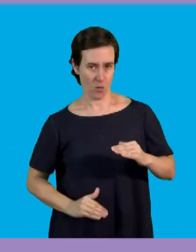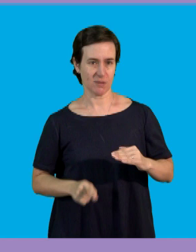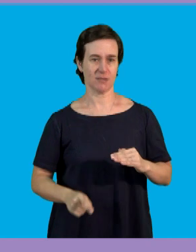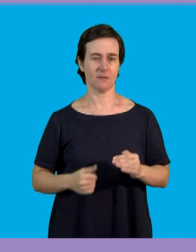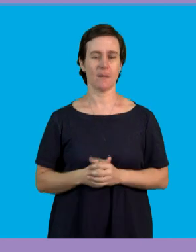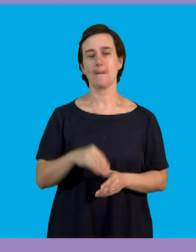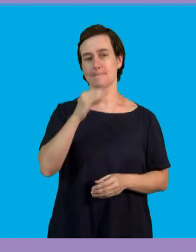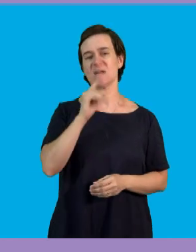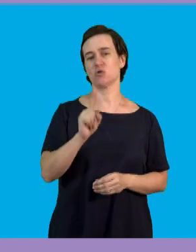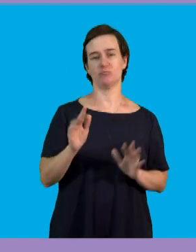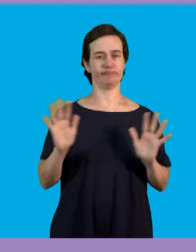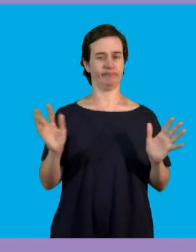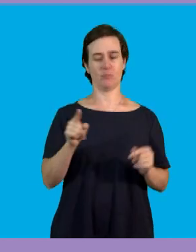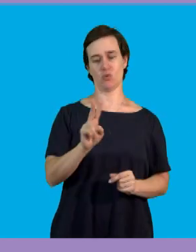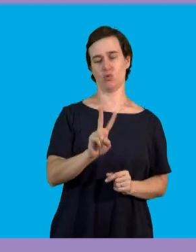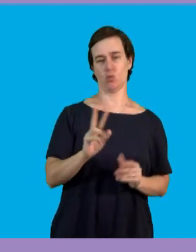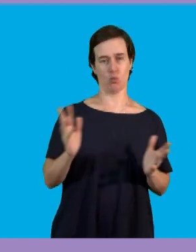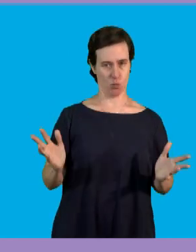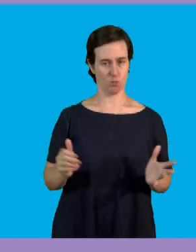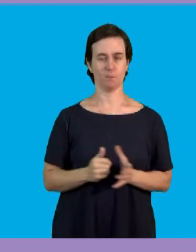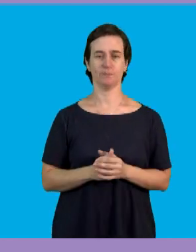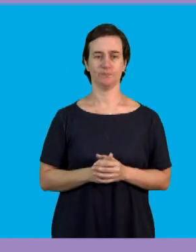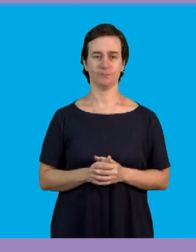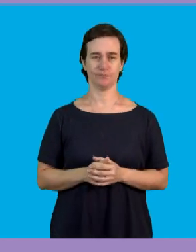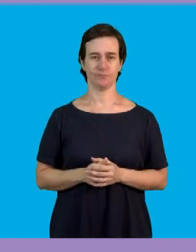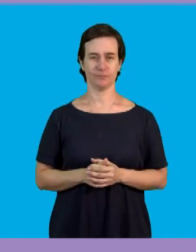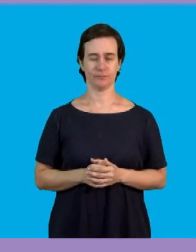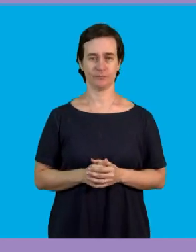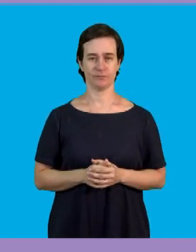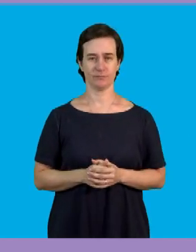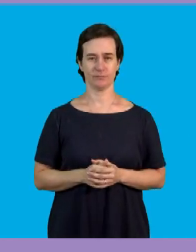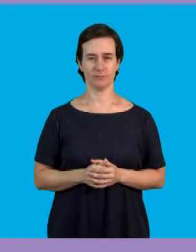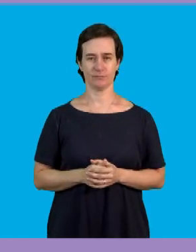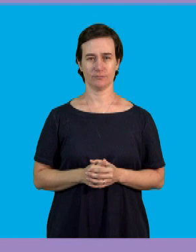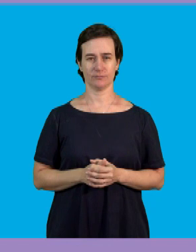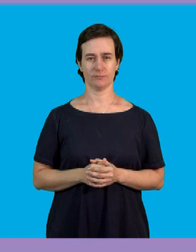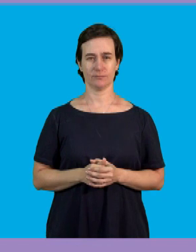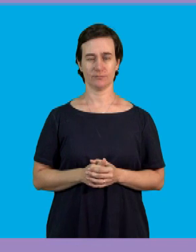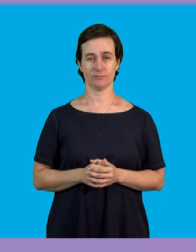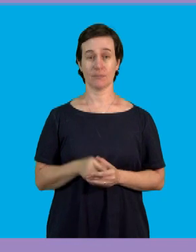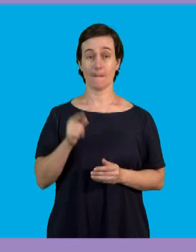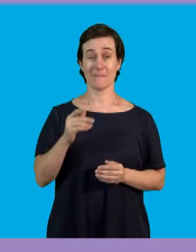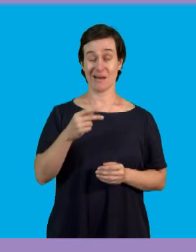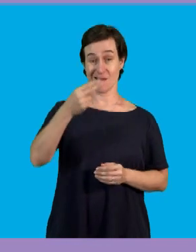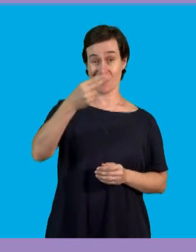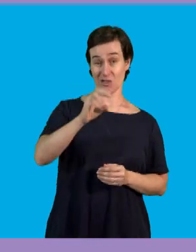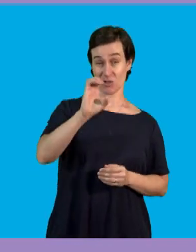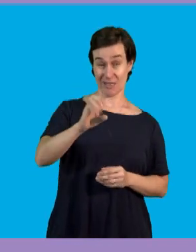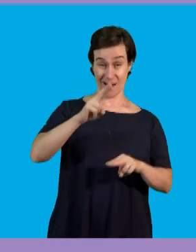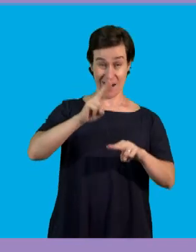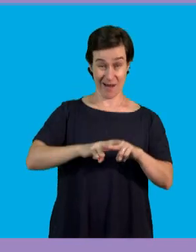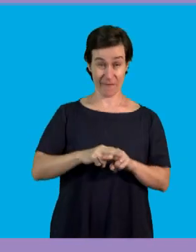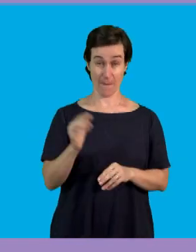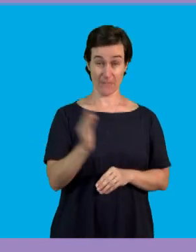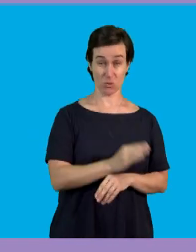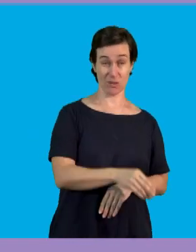going to just take that 1, 2, because we are looking for the lowest frequency. So that means that the highest common factor between